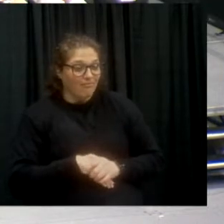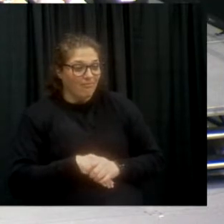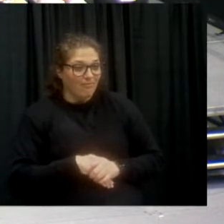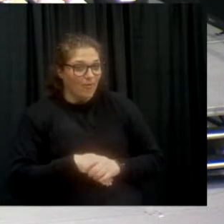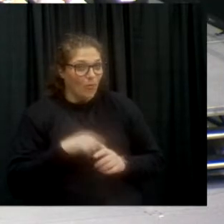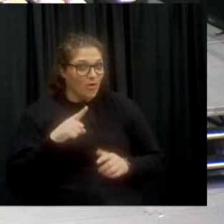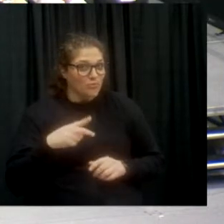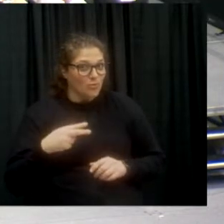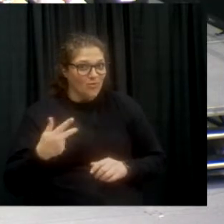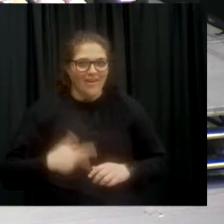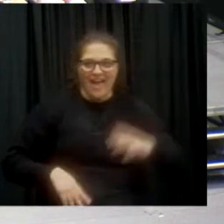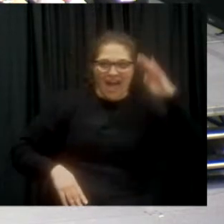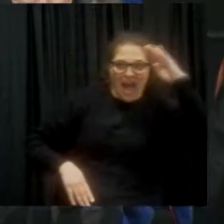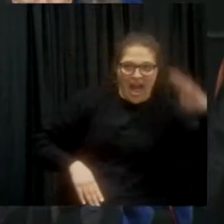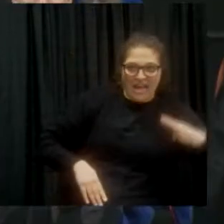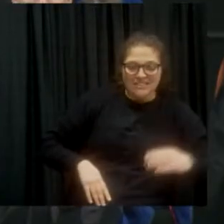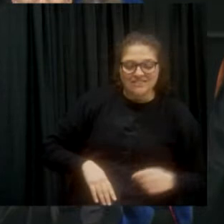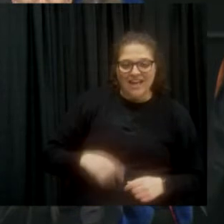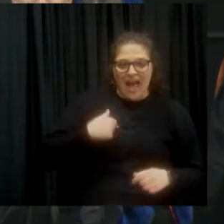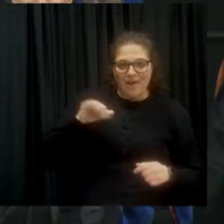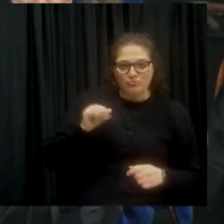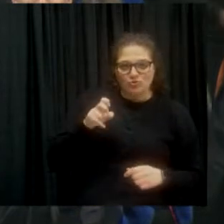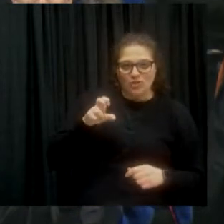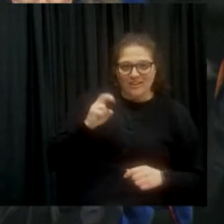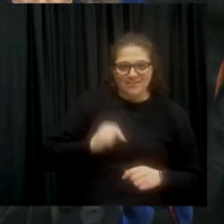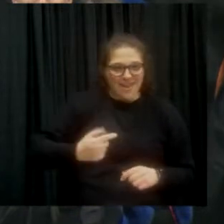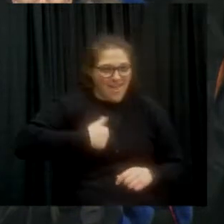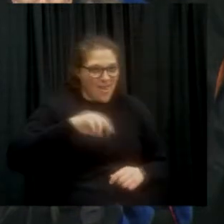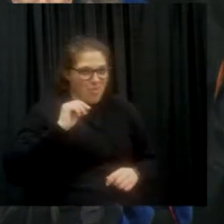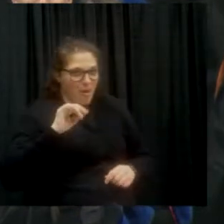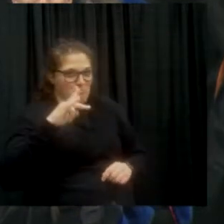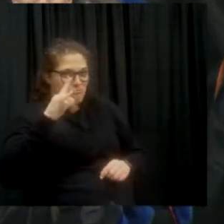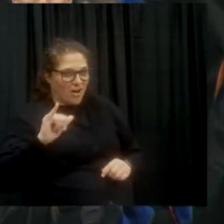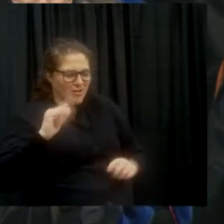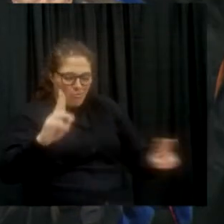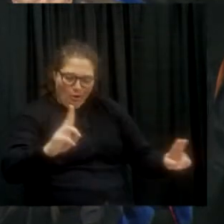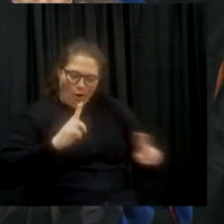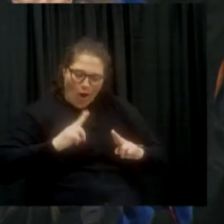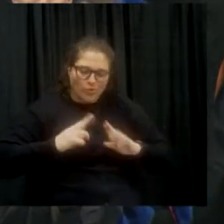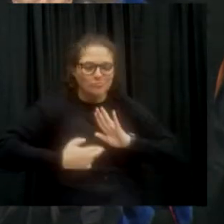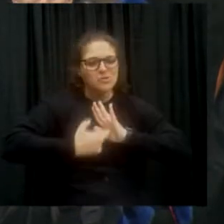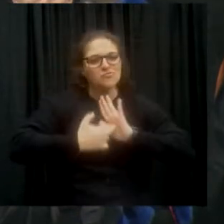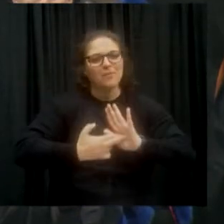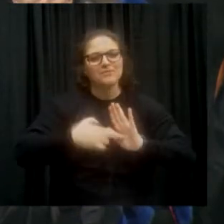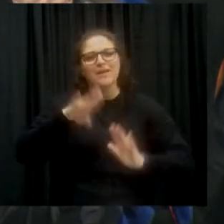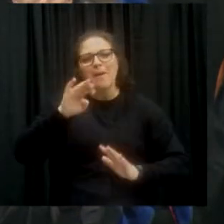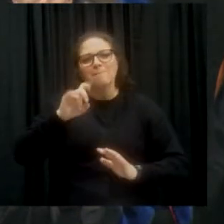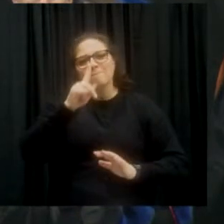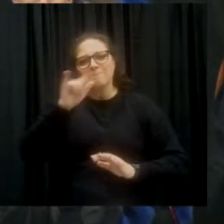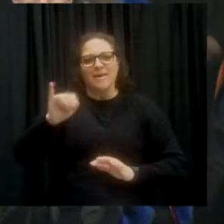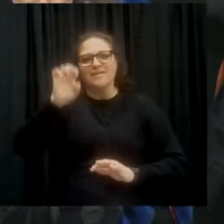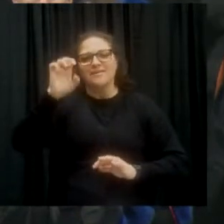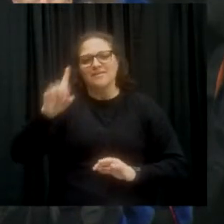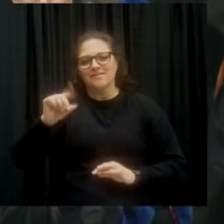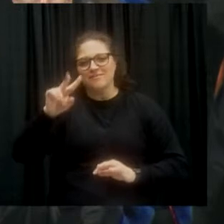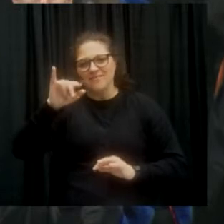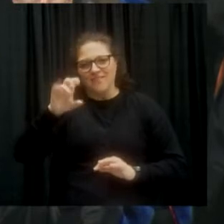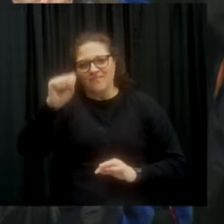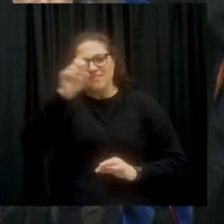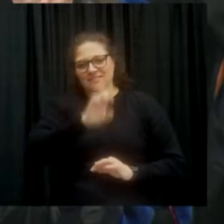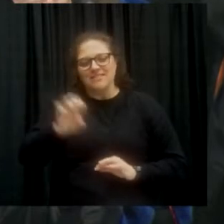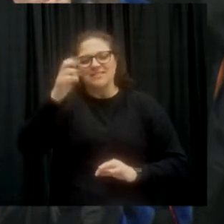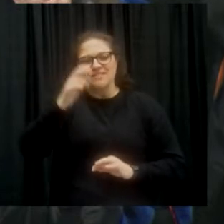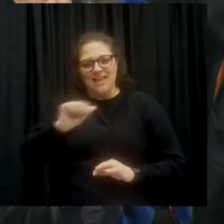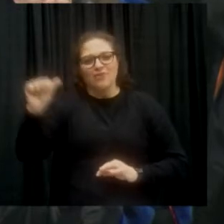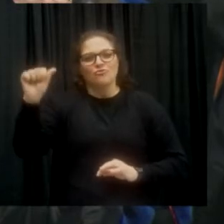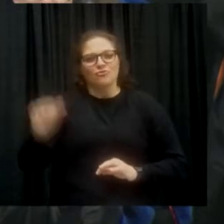One, two. Hi, I'm Jackson. And I'm Marley. We are honored to be representing the Bettye Davis East Anchorage High School